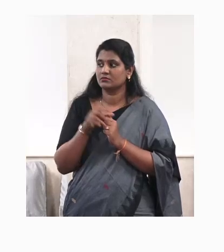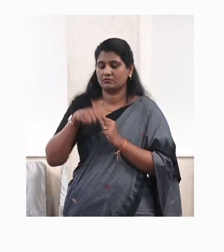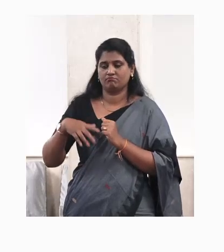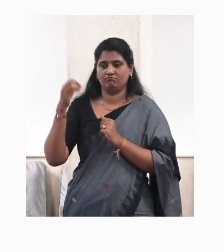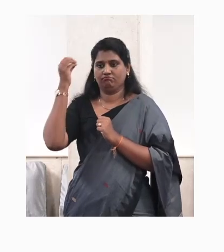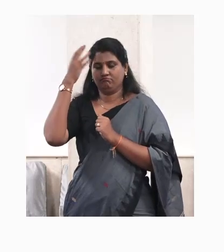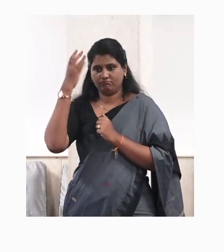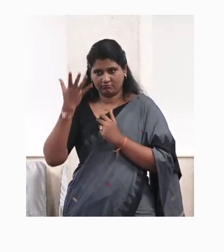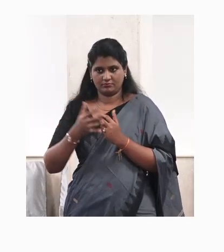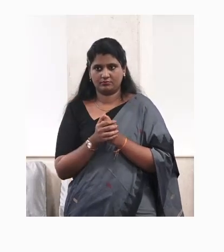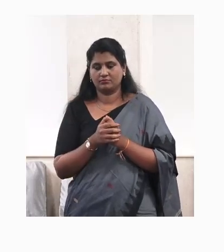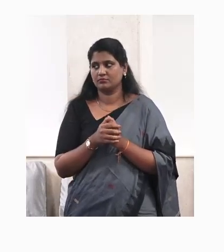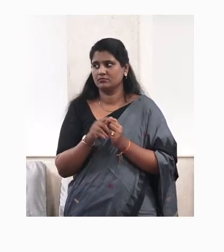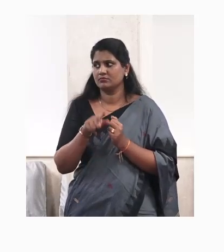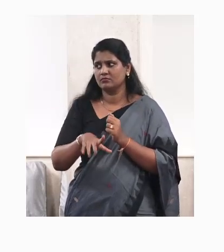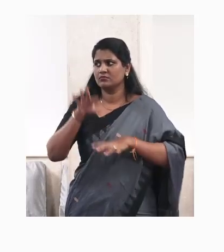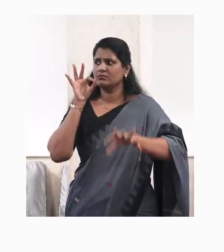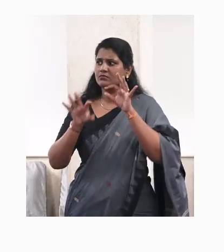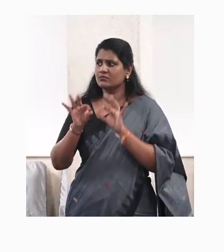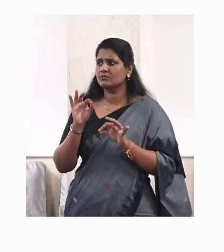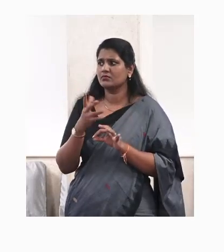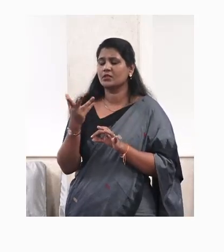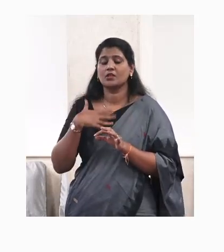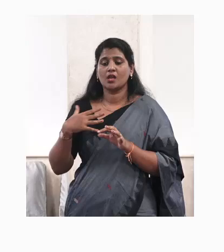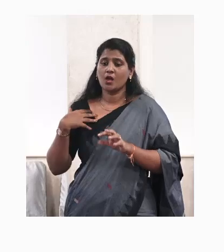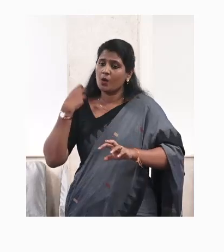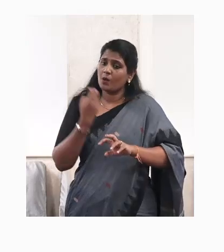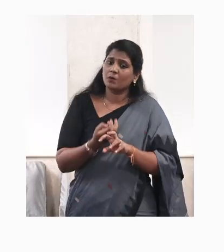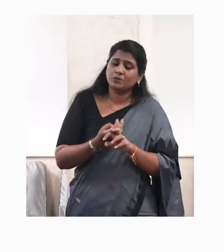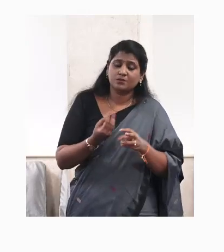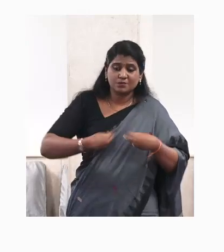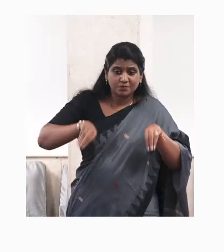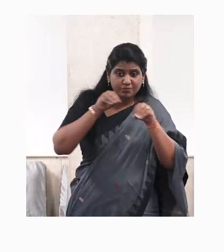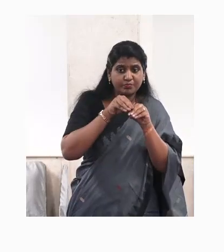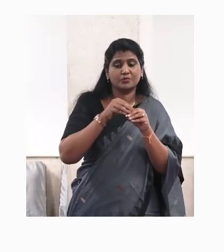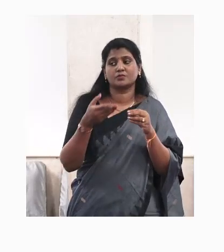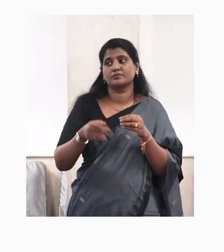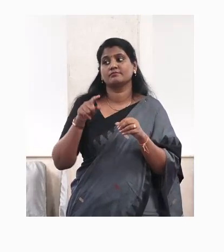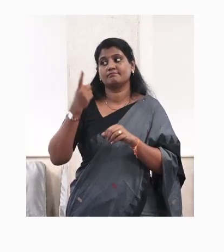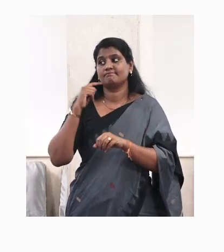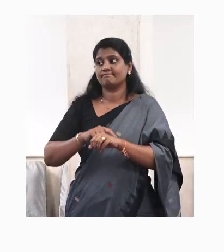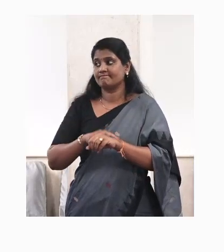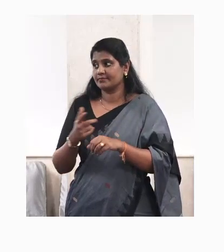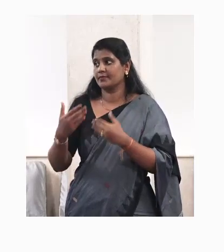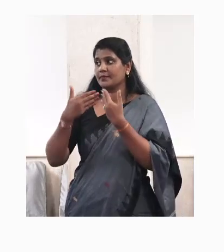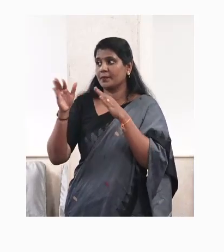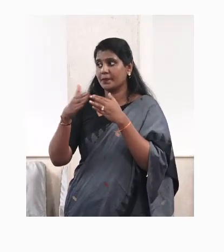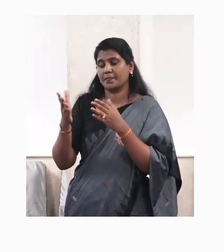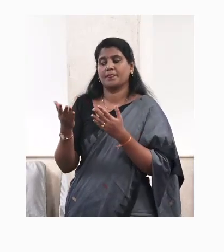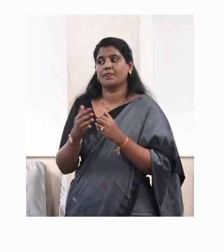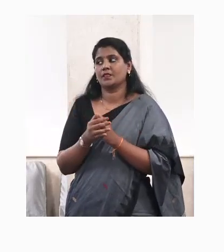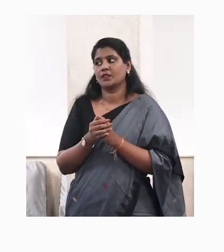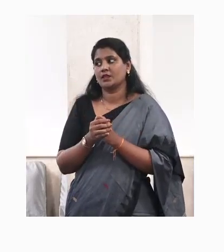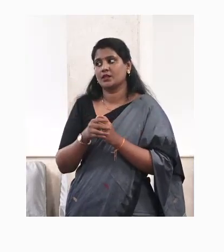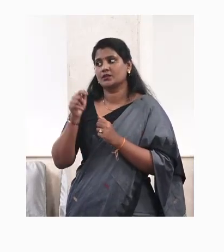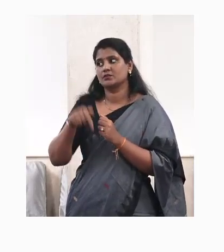aware means that you can choose which one is more effective in that moment instead of another moment. In